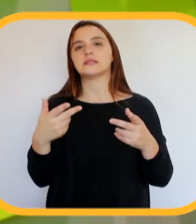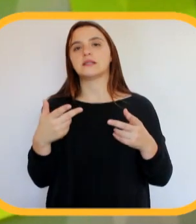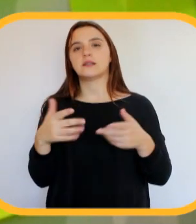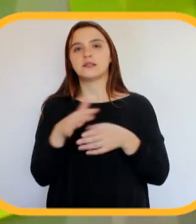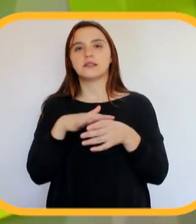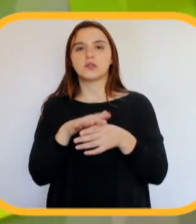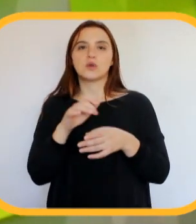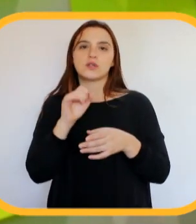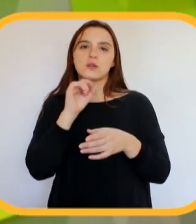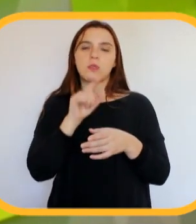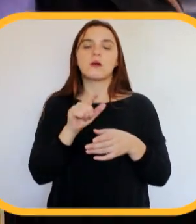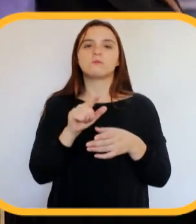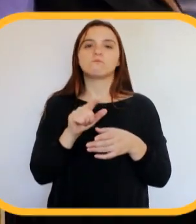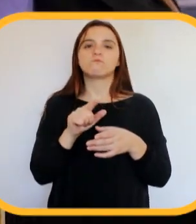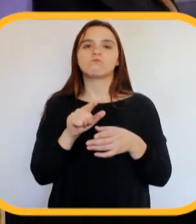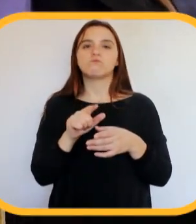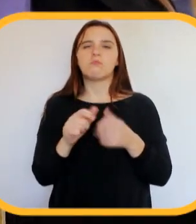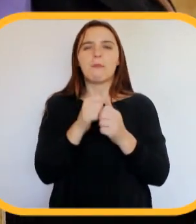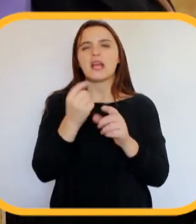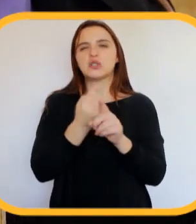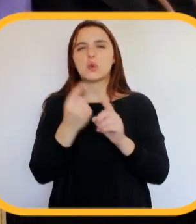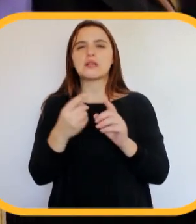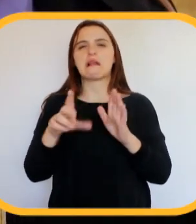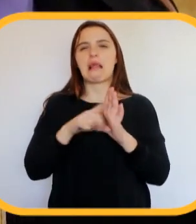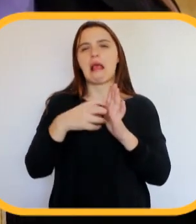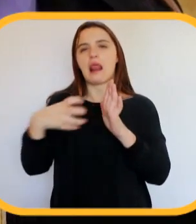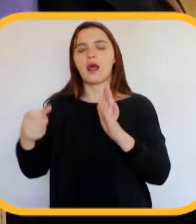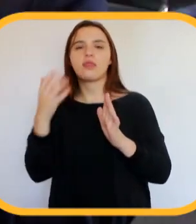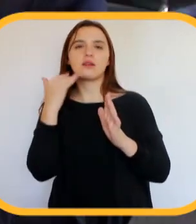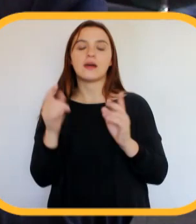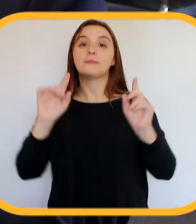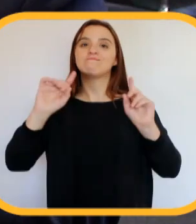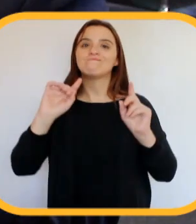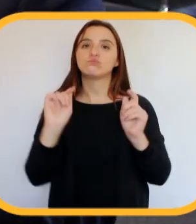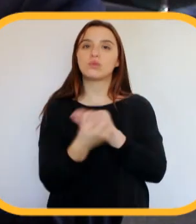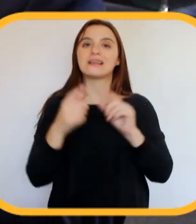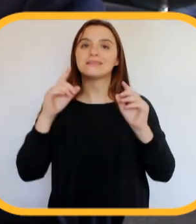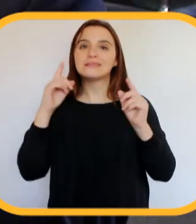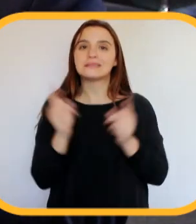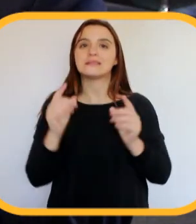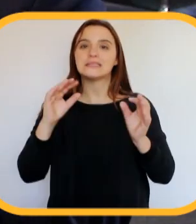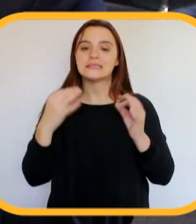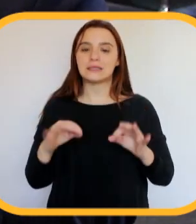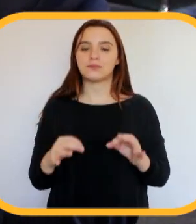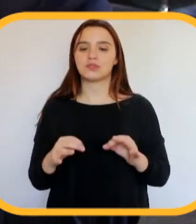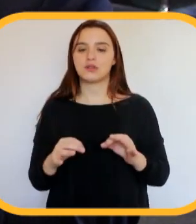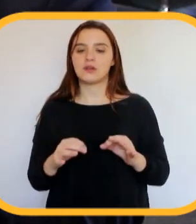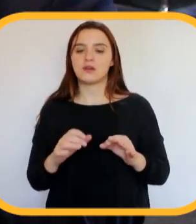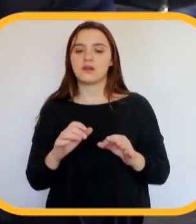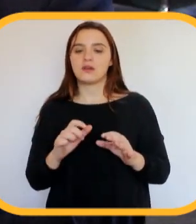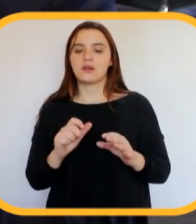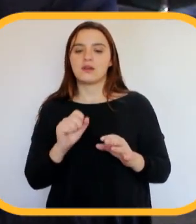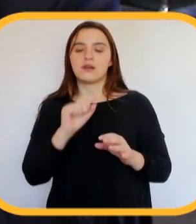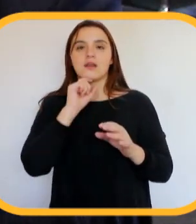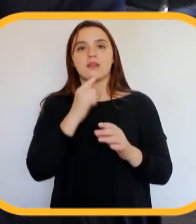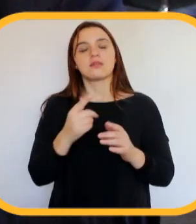issues for innovators that are coming with the hope, with the project of hope